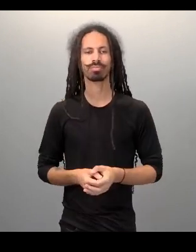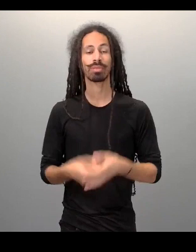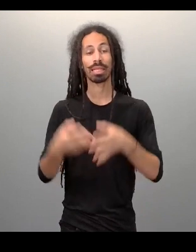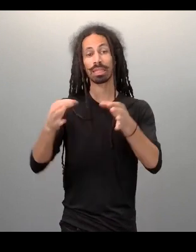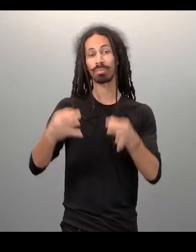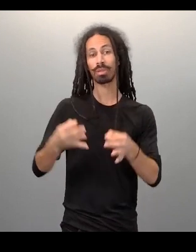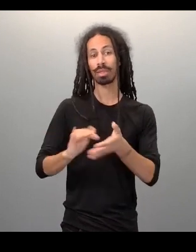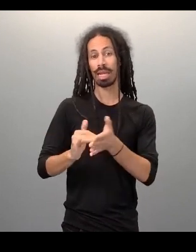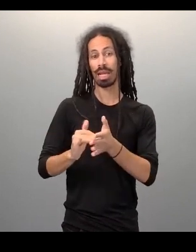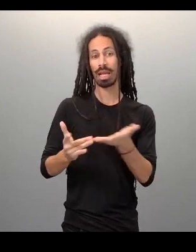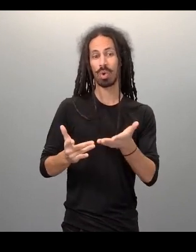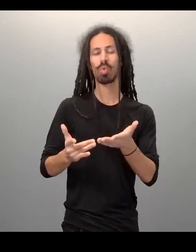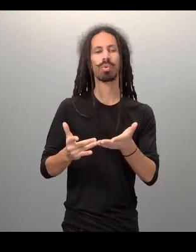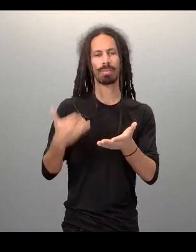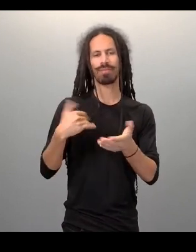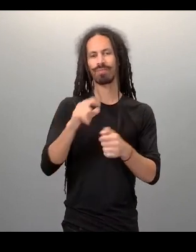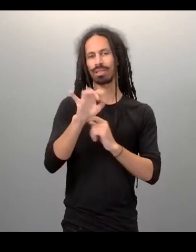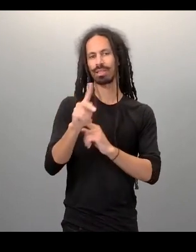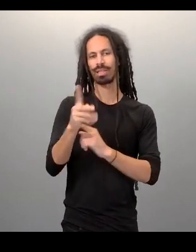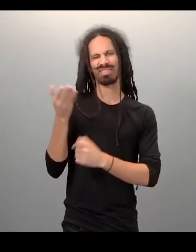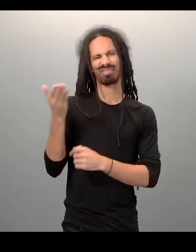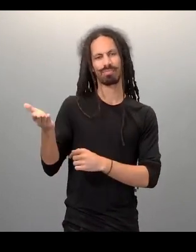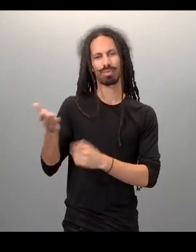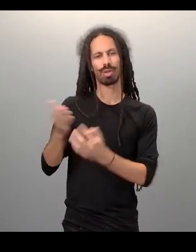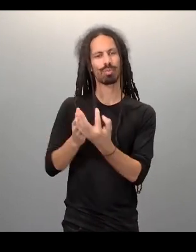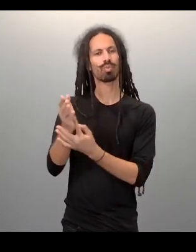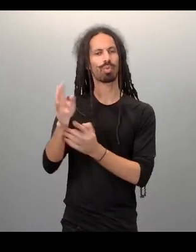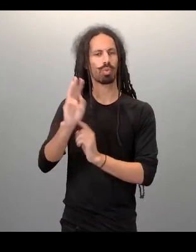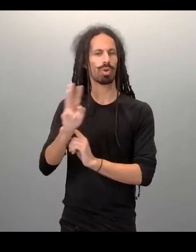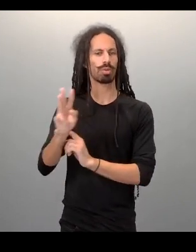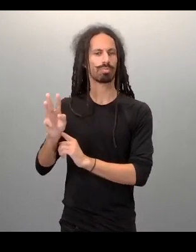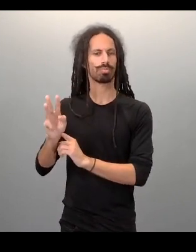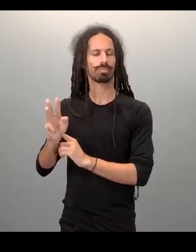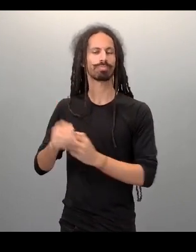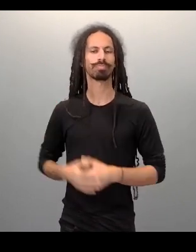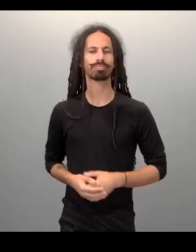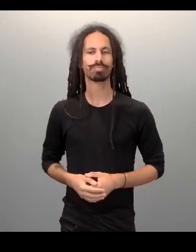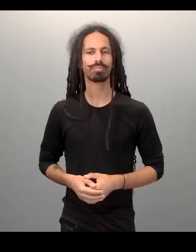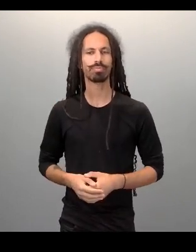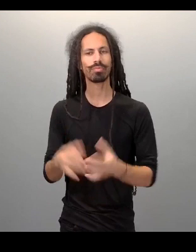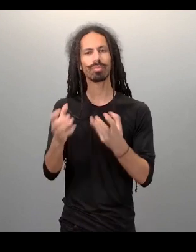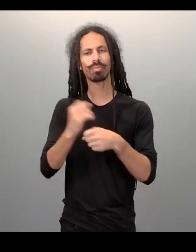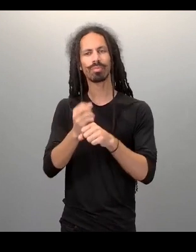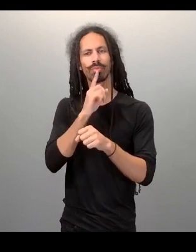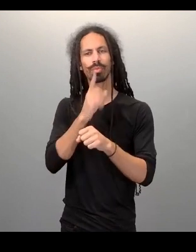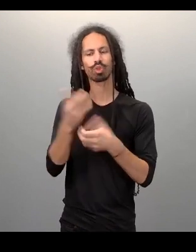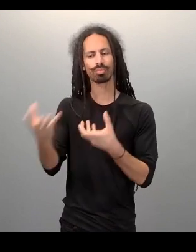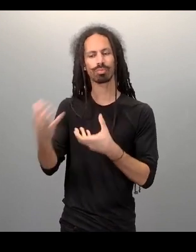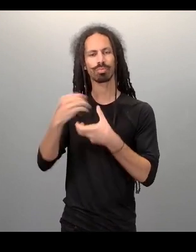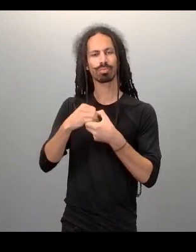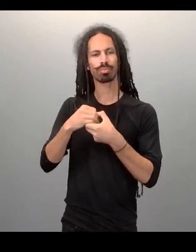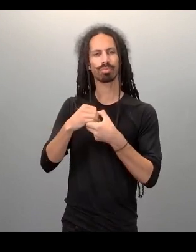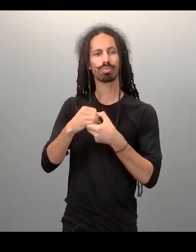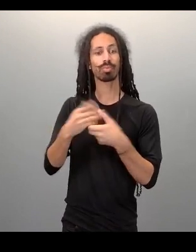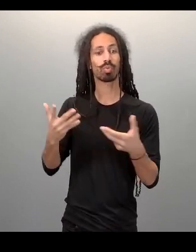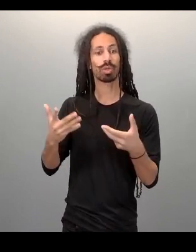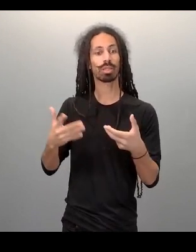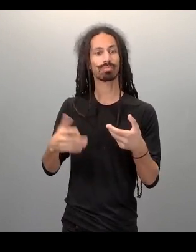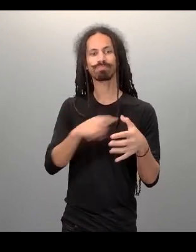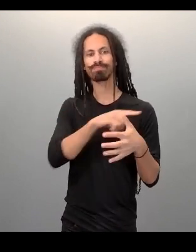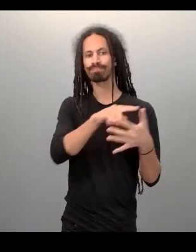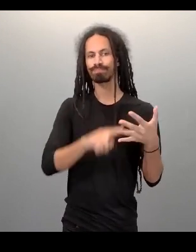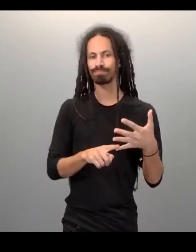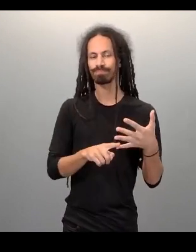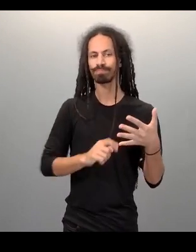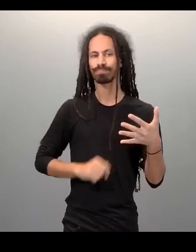on the website or the web page. And you want to really make sure to include the following in your RRC student